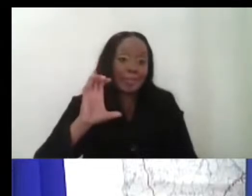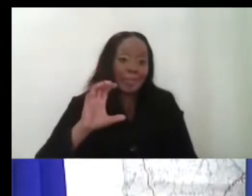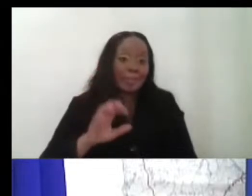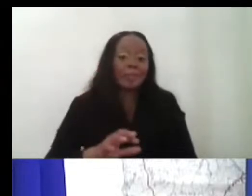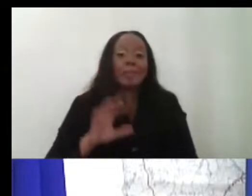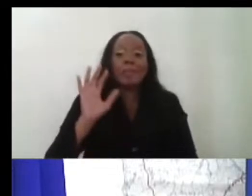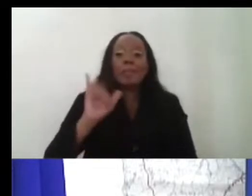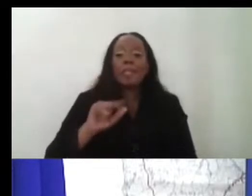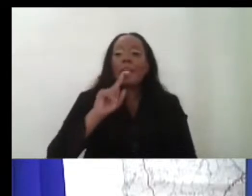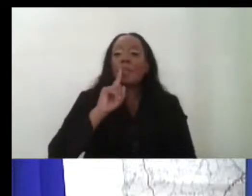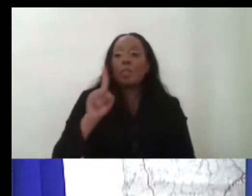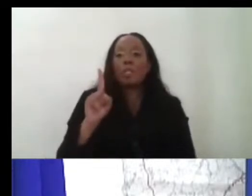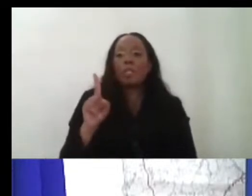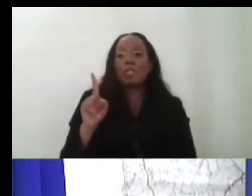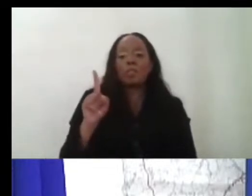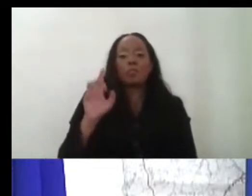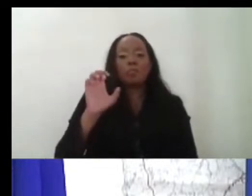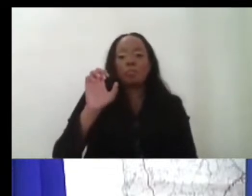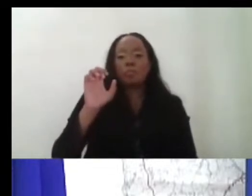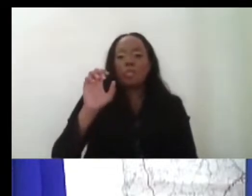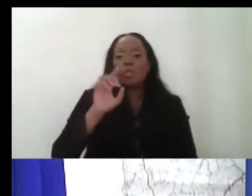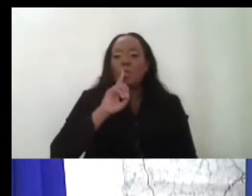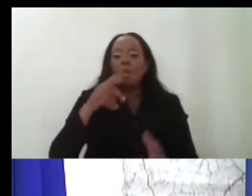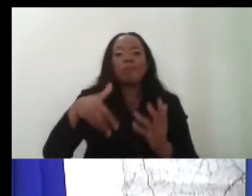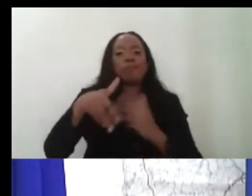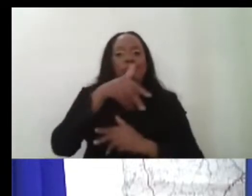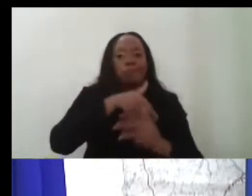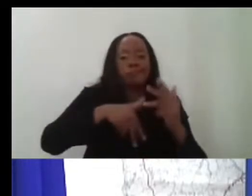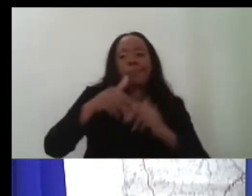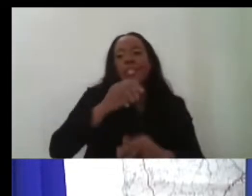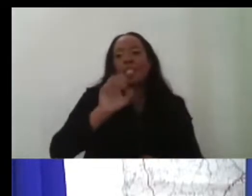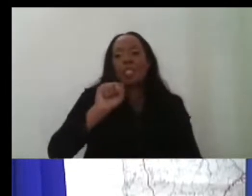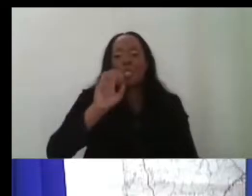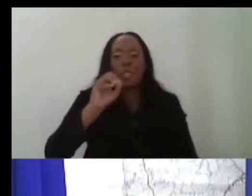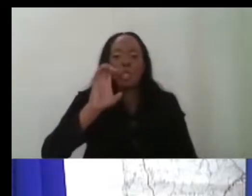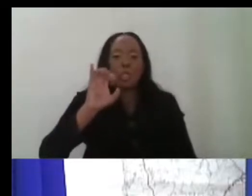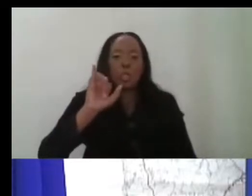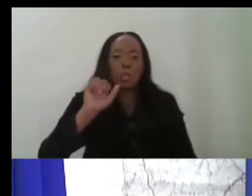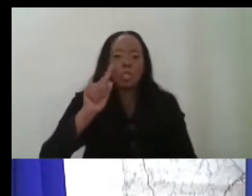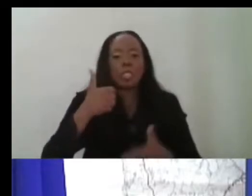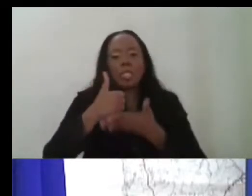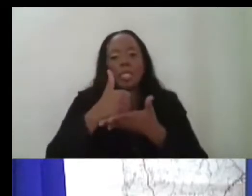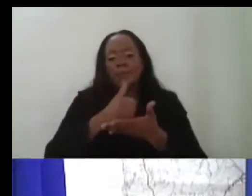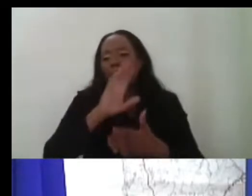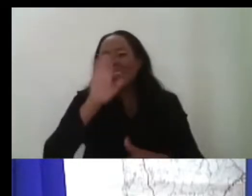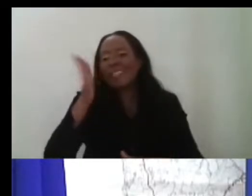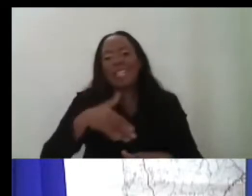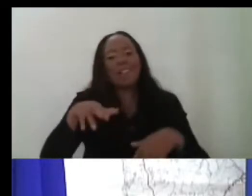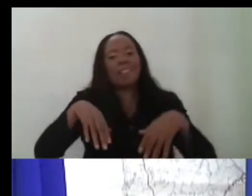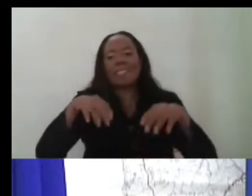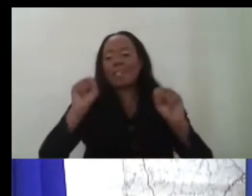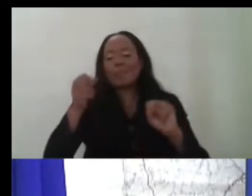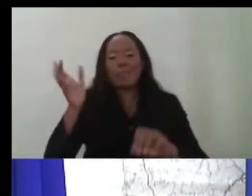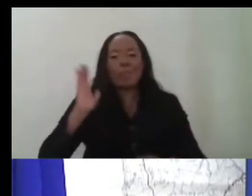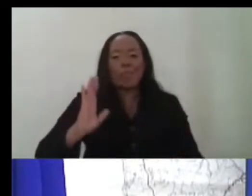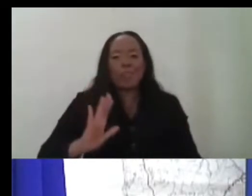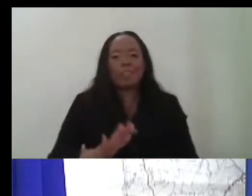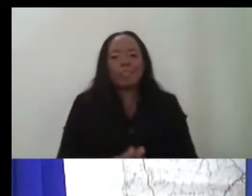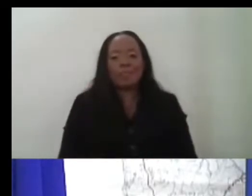social intervention on a scale never before seen in Barbados or undertaken by any government